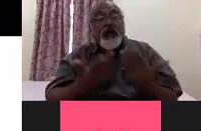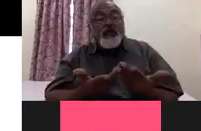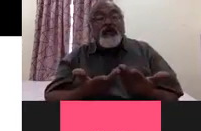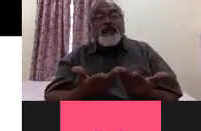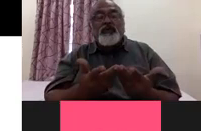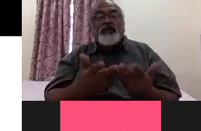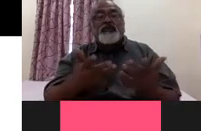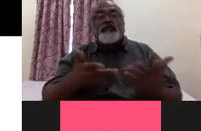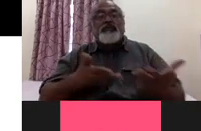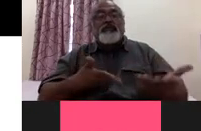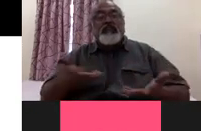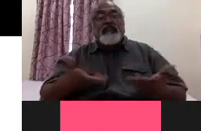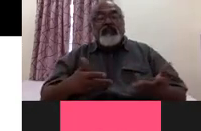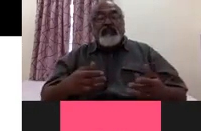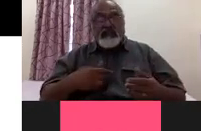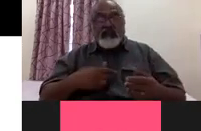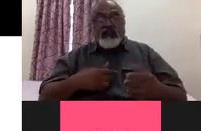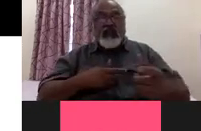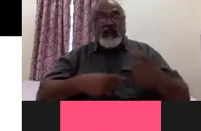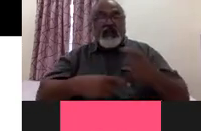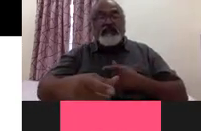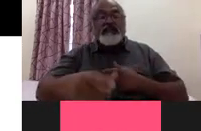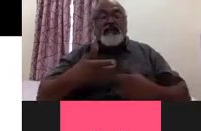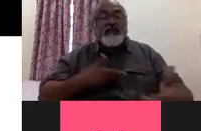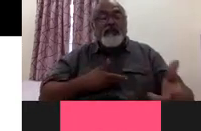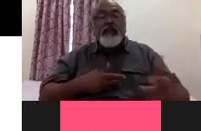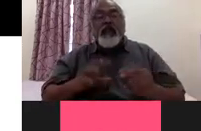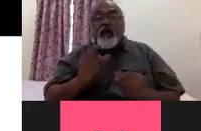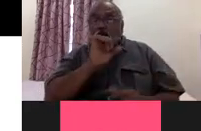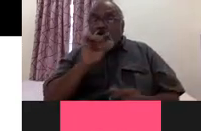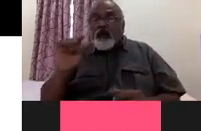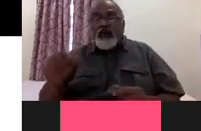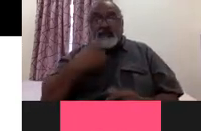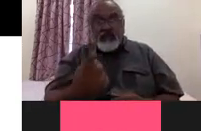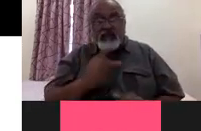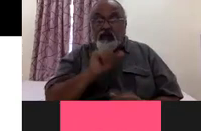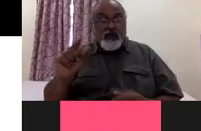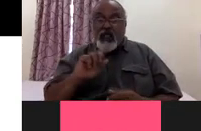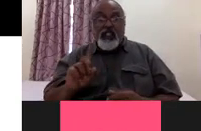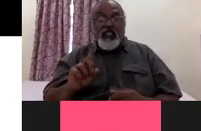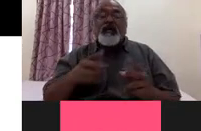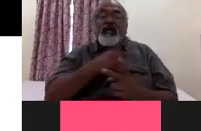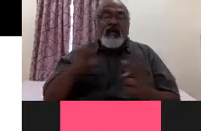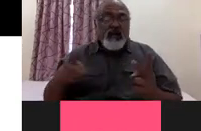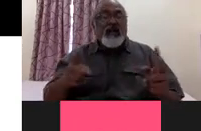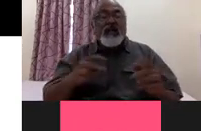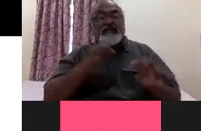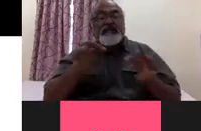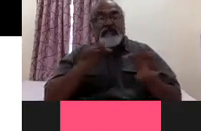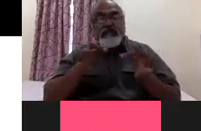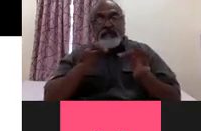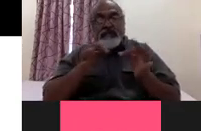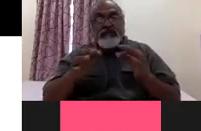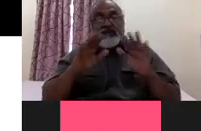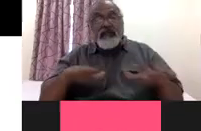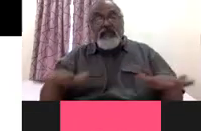you should be having and what kind of word you should not be saying. The thing this current course is doing, because there are many persons who are not a person